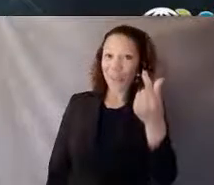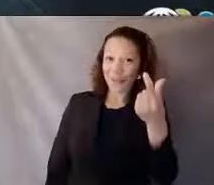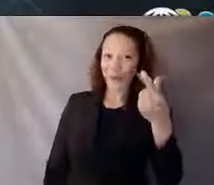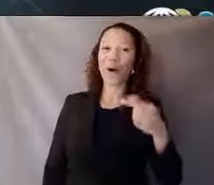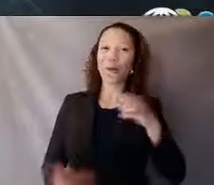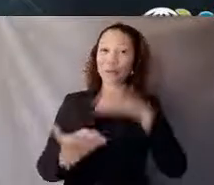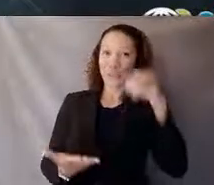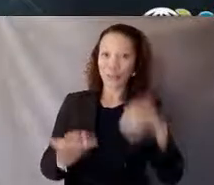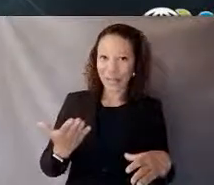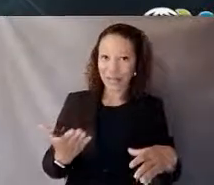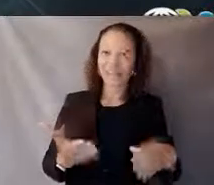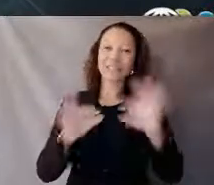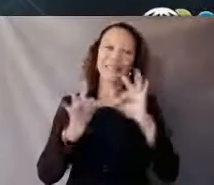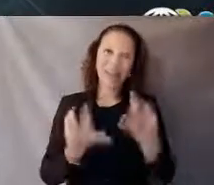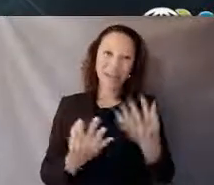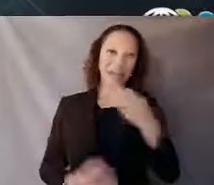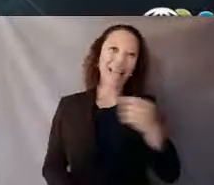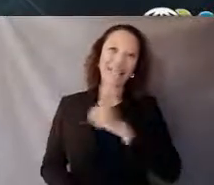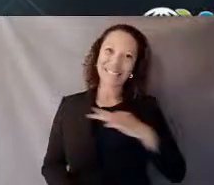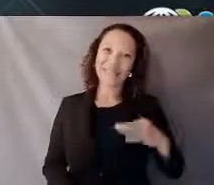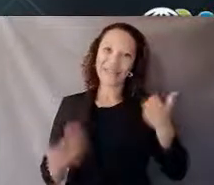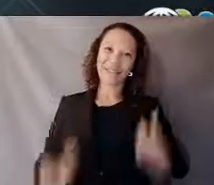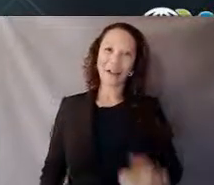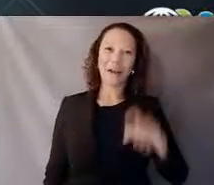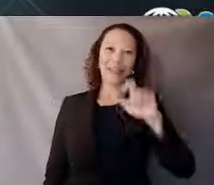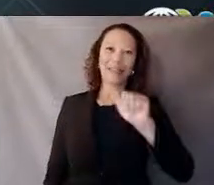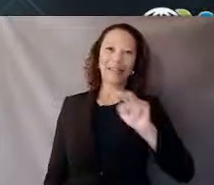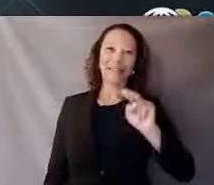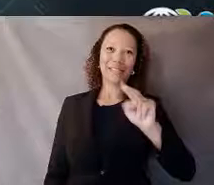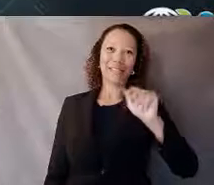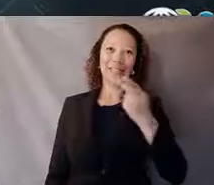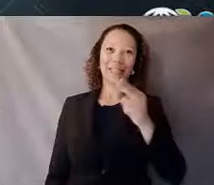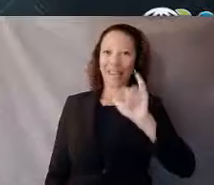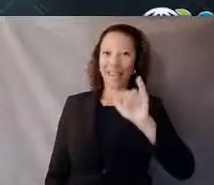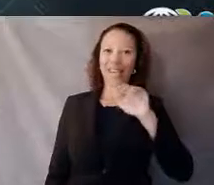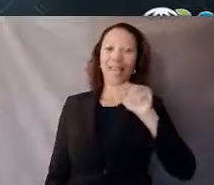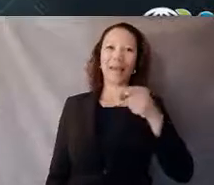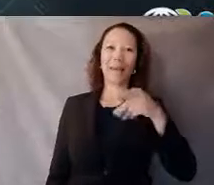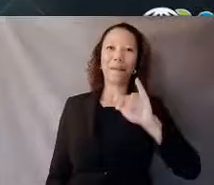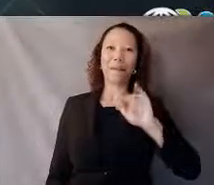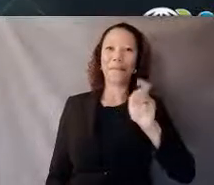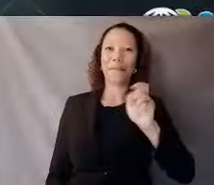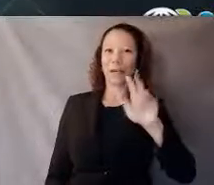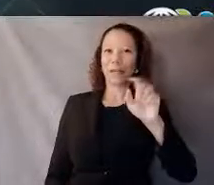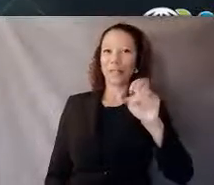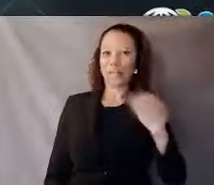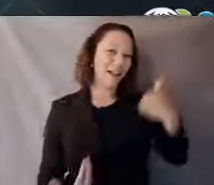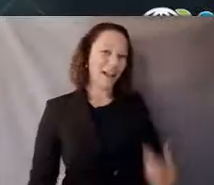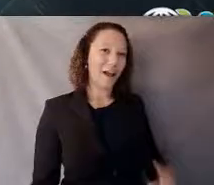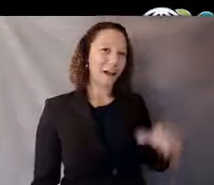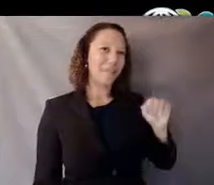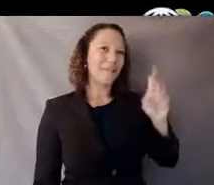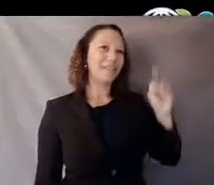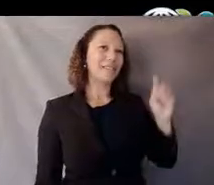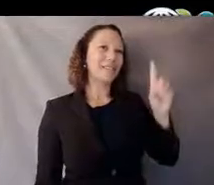of unified students, families, and staff. I'm Santhi Pinkerton. And I'm Sandeep Dosanjh, and welcome to another episode of New